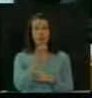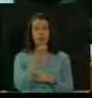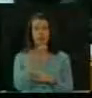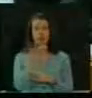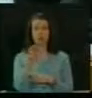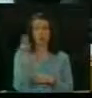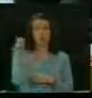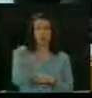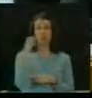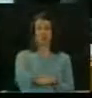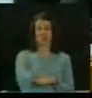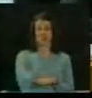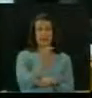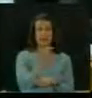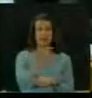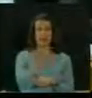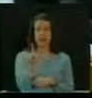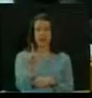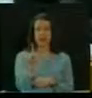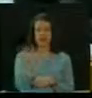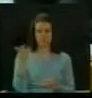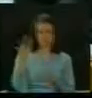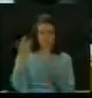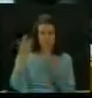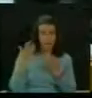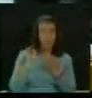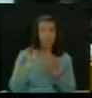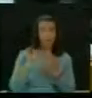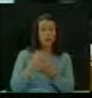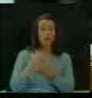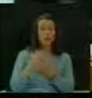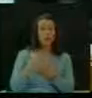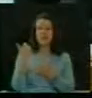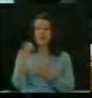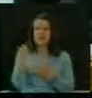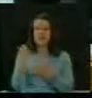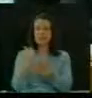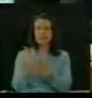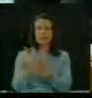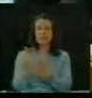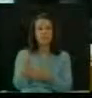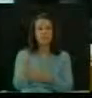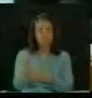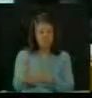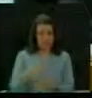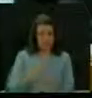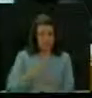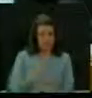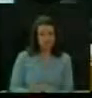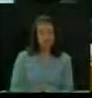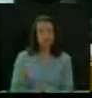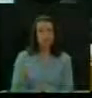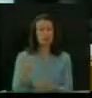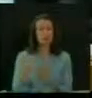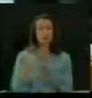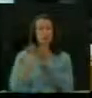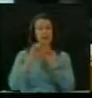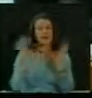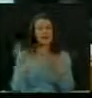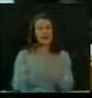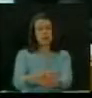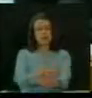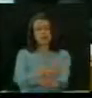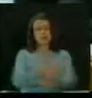CTAS. He has offered to help us. He has offered to lend any assistance that we might need to help clarify and improve